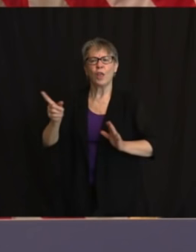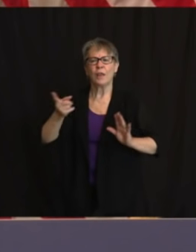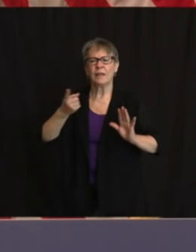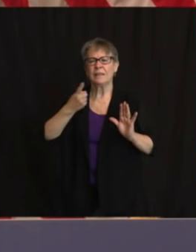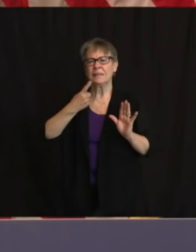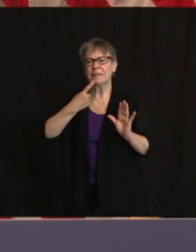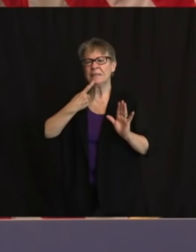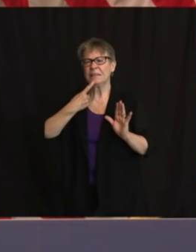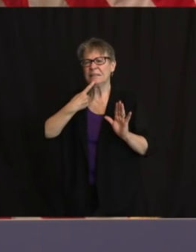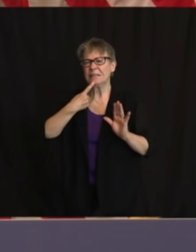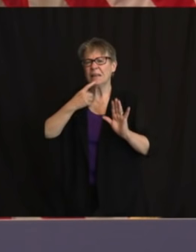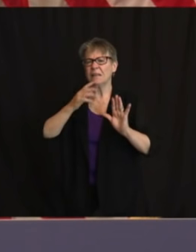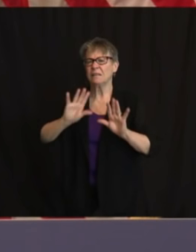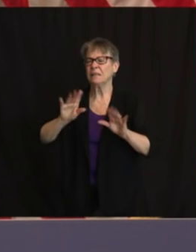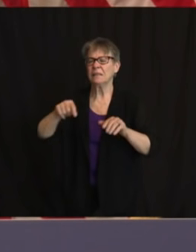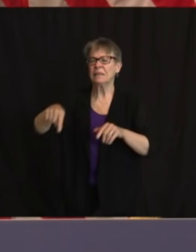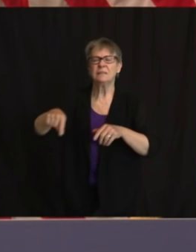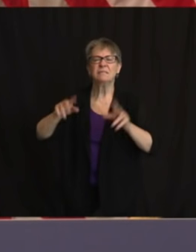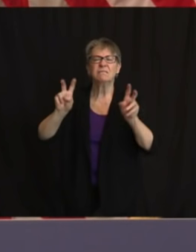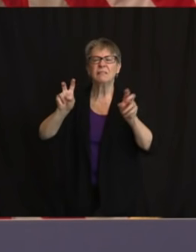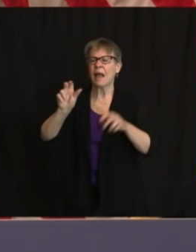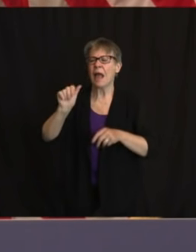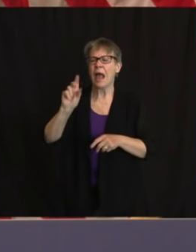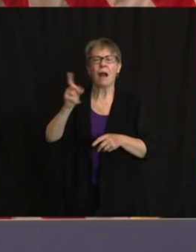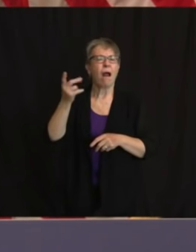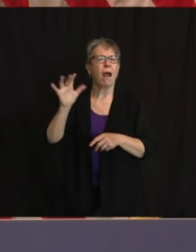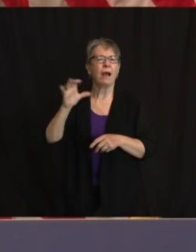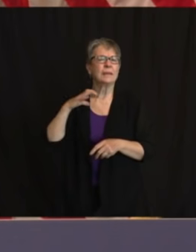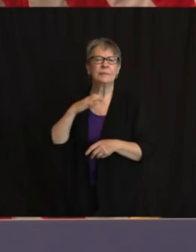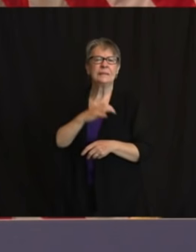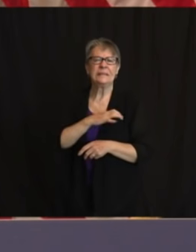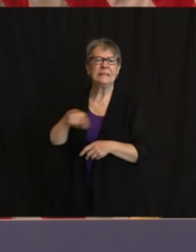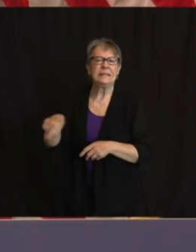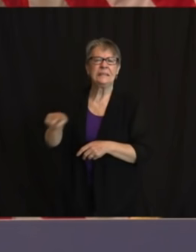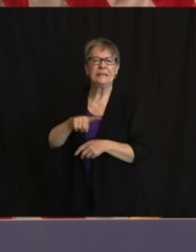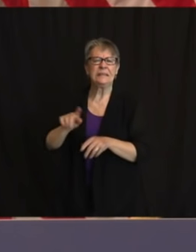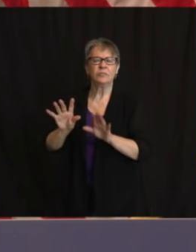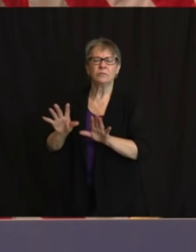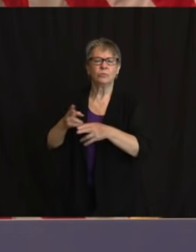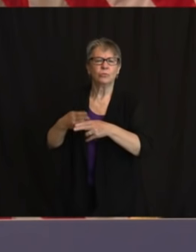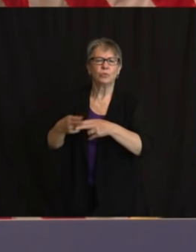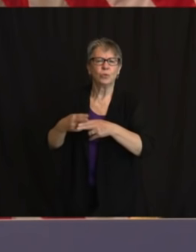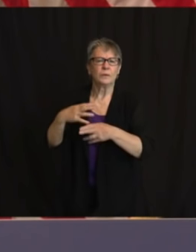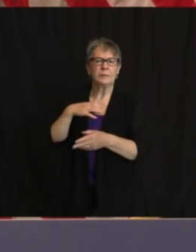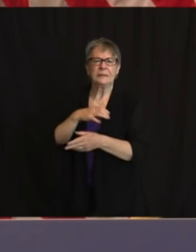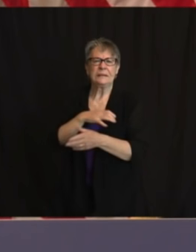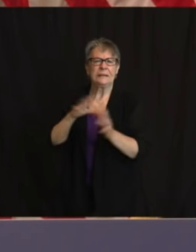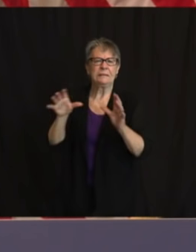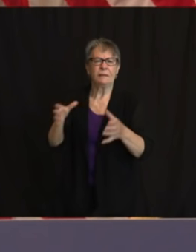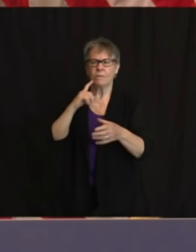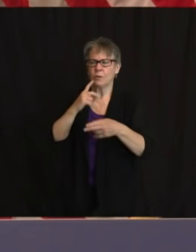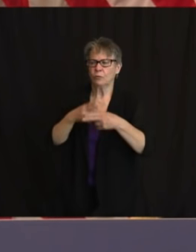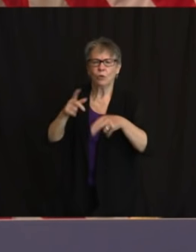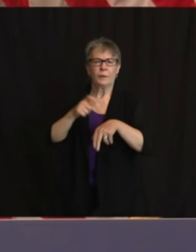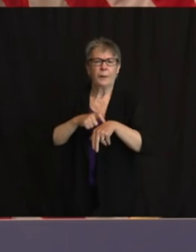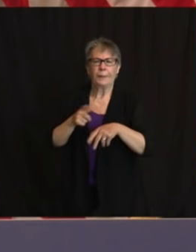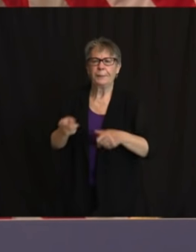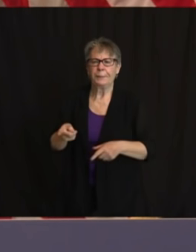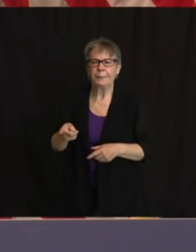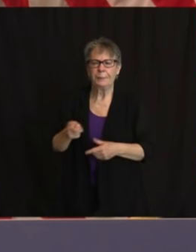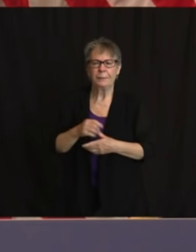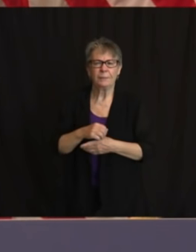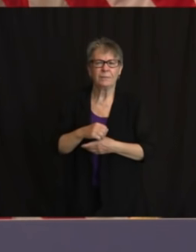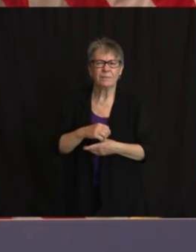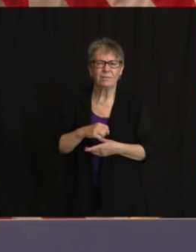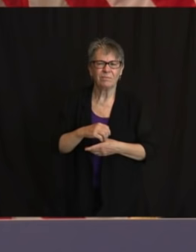offline, Nikita. They're also not being compensated, as we've said before, so. Just, they will follow any recusal policies that we have